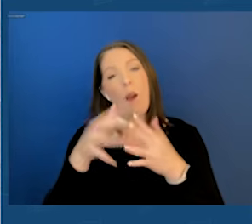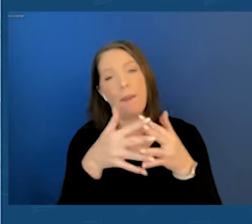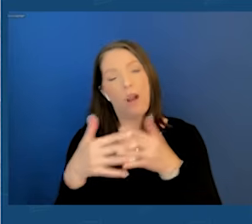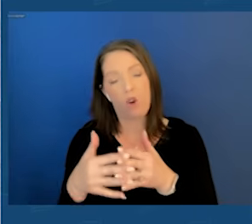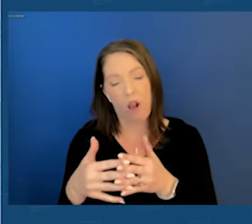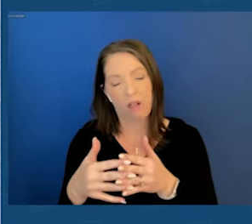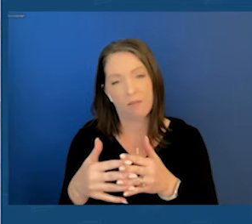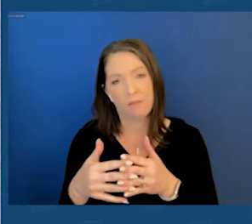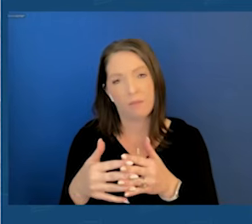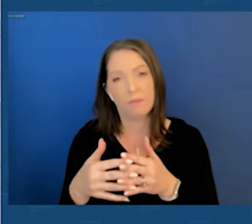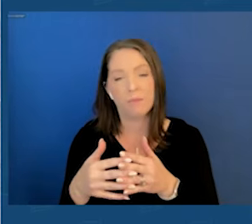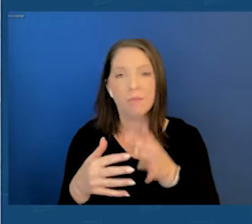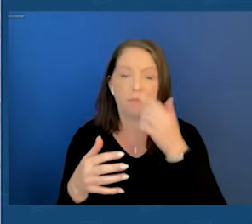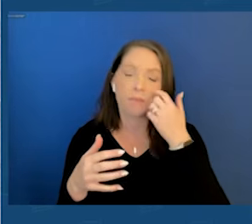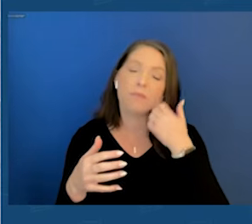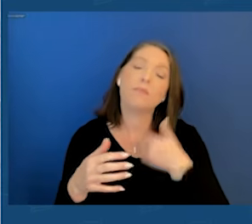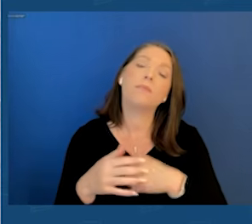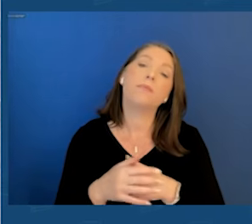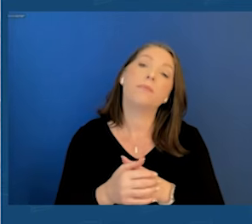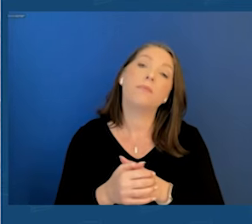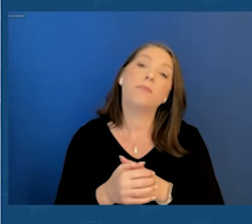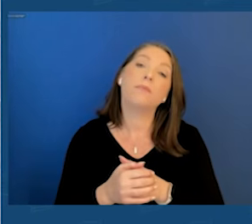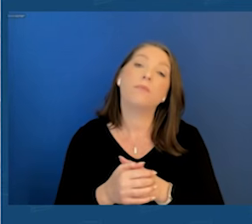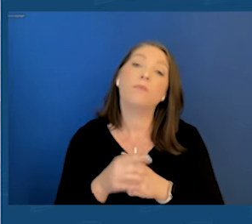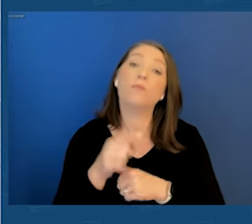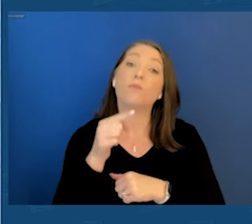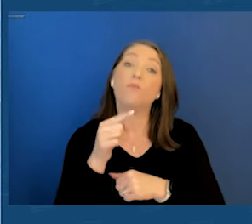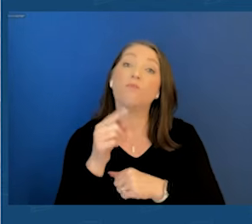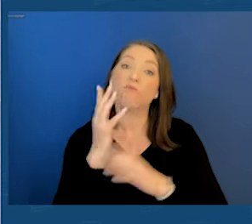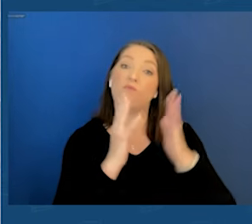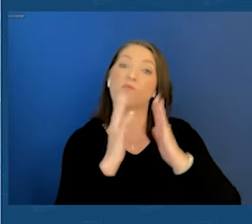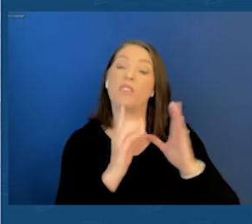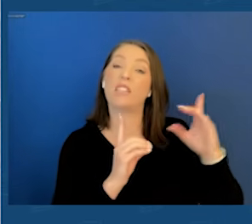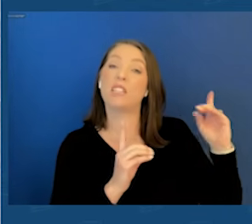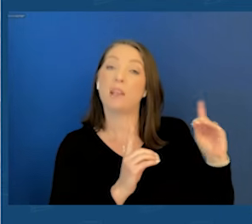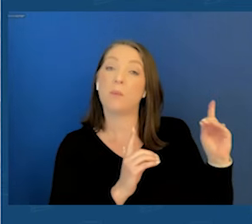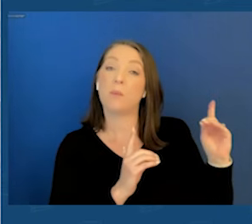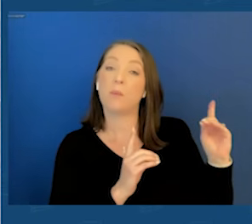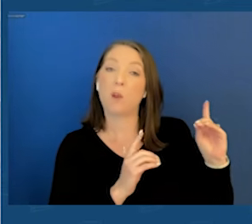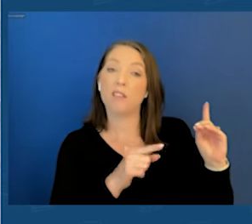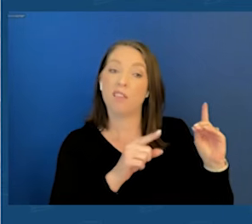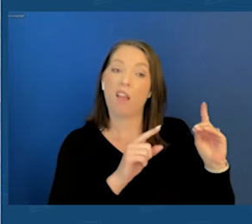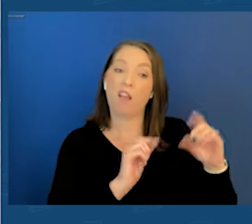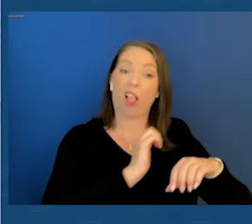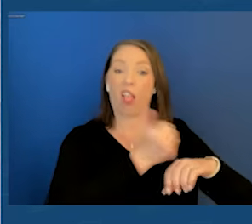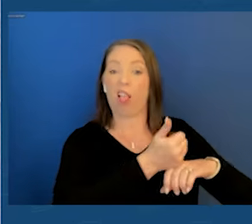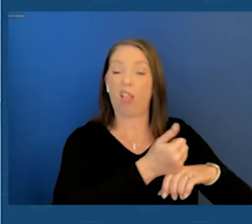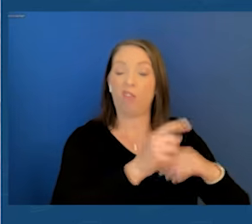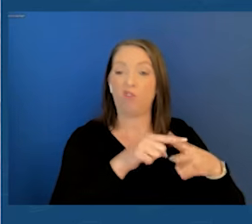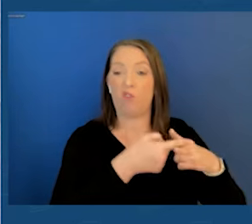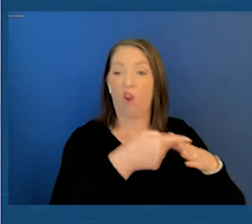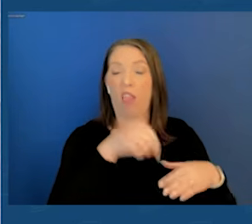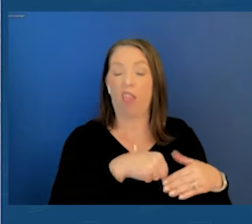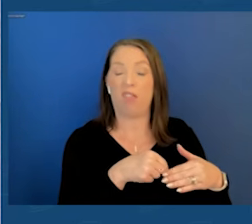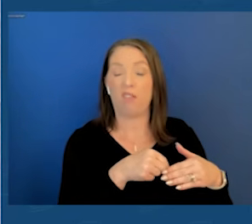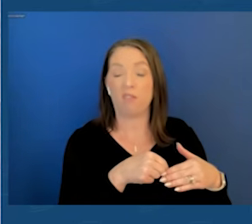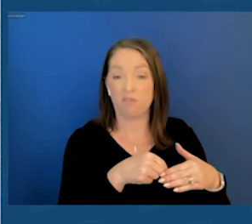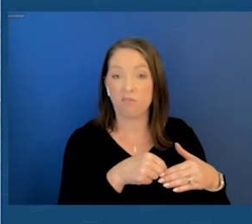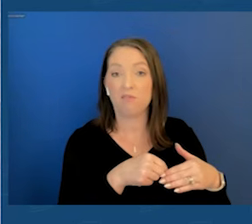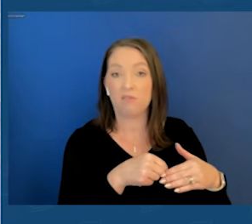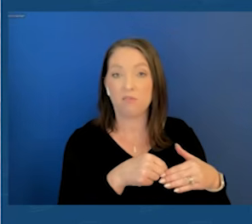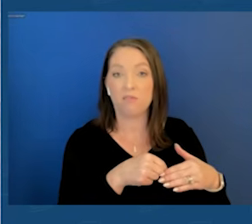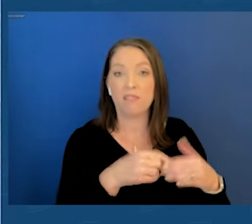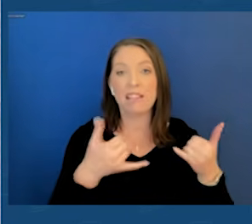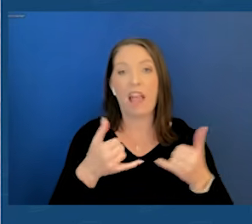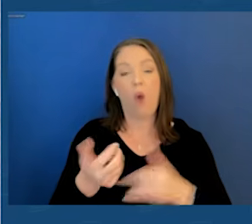just as those Democrats put us in this hole to some degree, 3 Democrats are taking